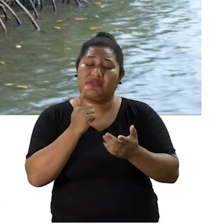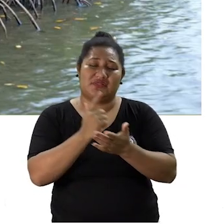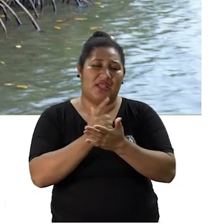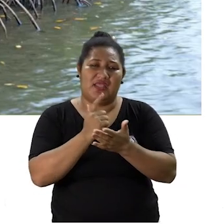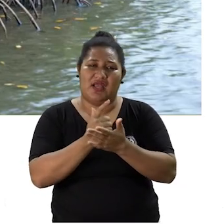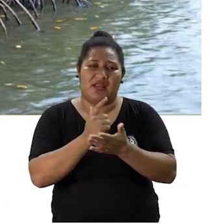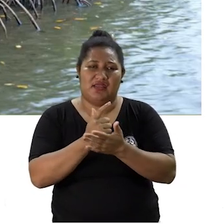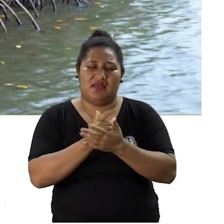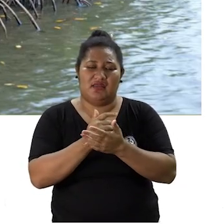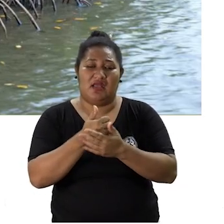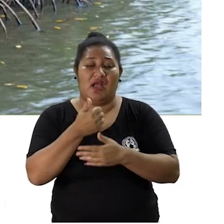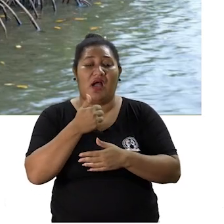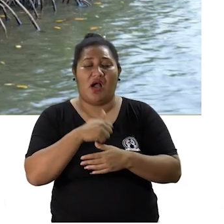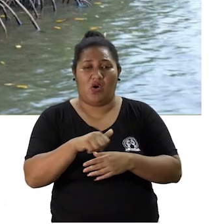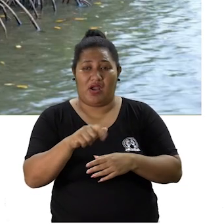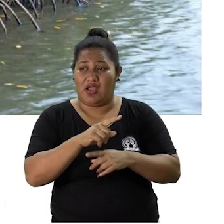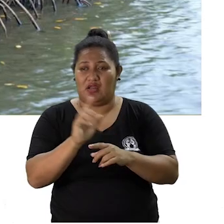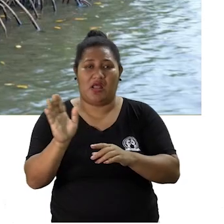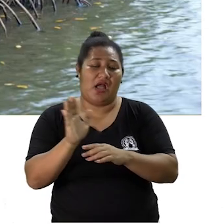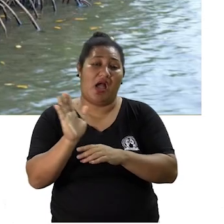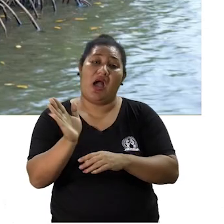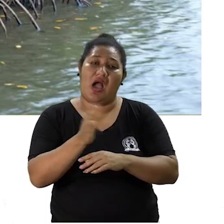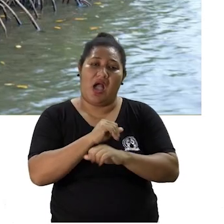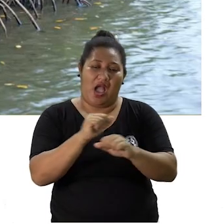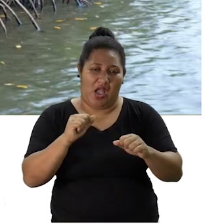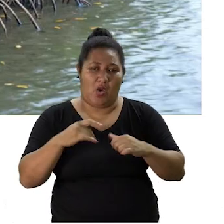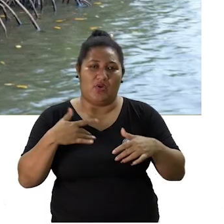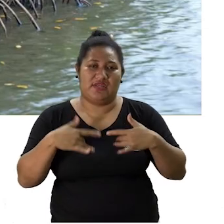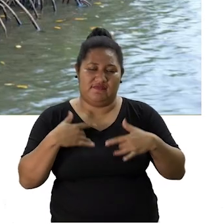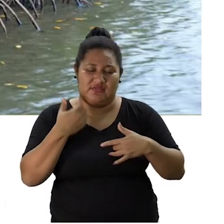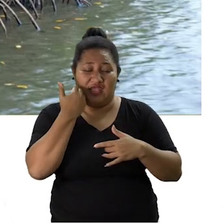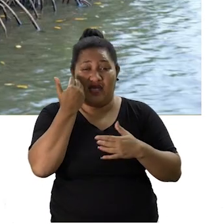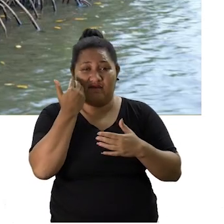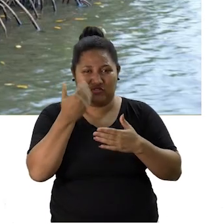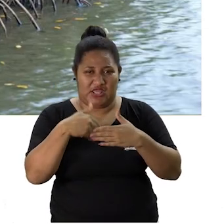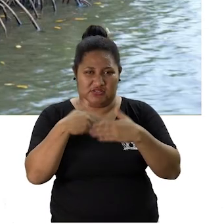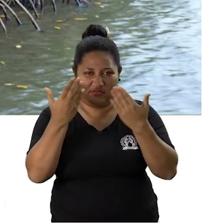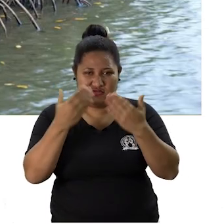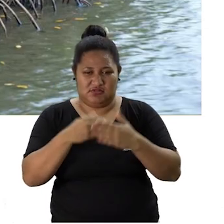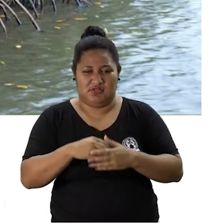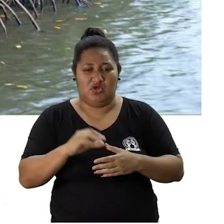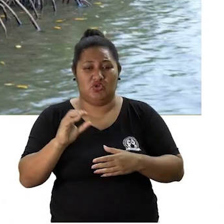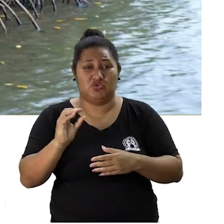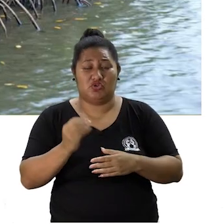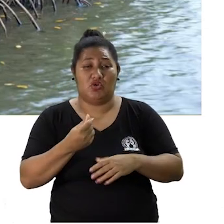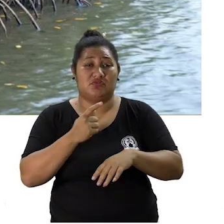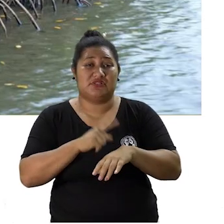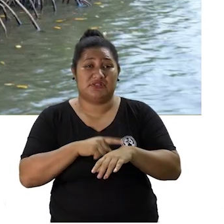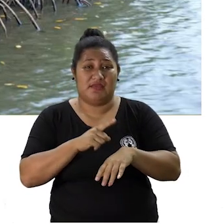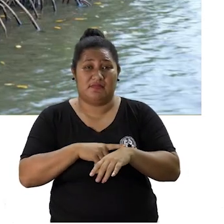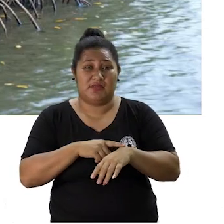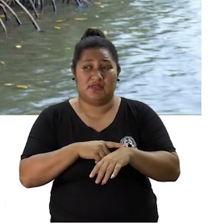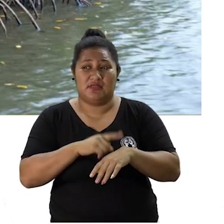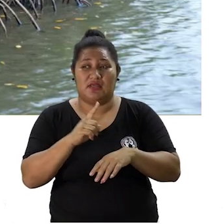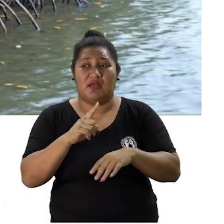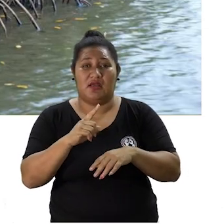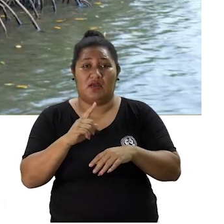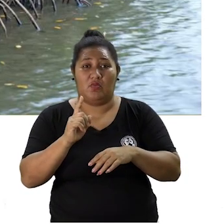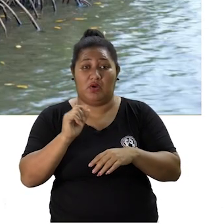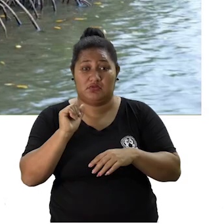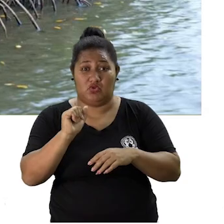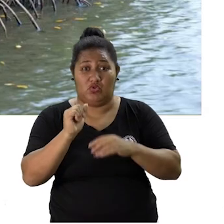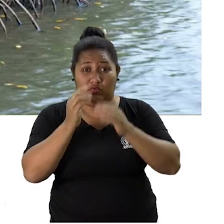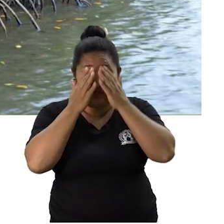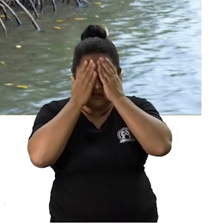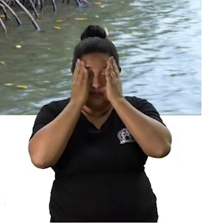ngā ine soifuanga o tātou ia so uma. So se teimi awa noa lo tau whea o ngā